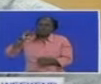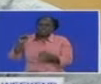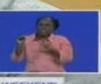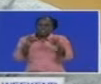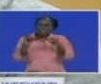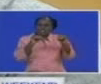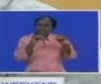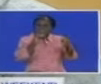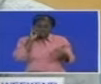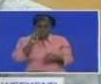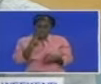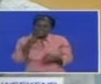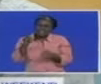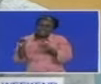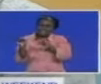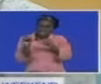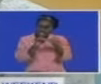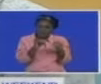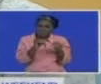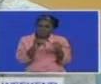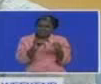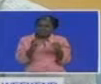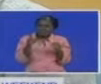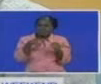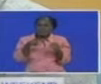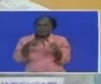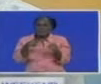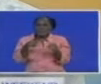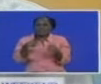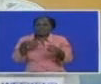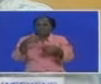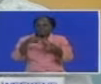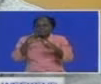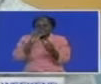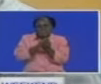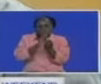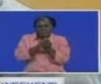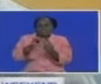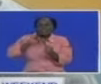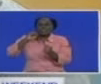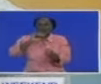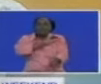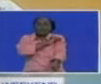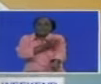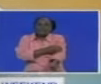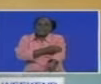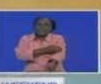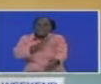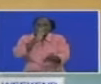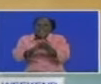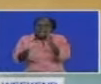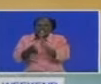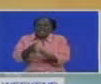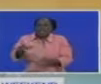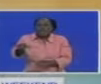you are seeing are shifts so that we maintain our political powers. They have nothing to do with what the local